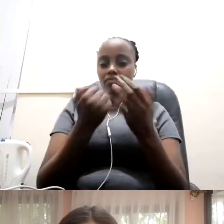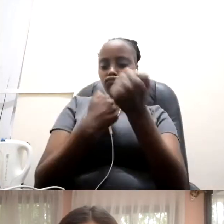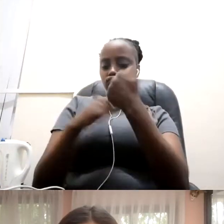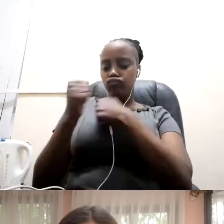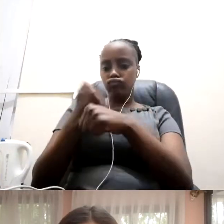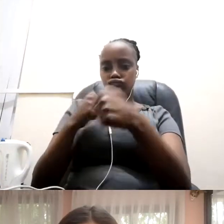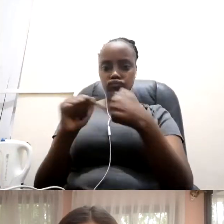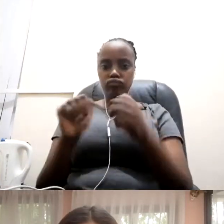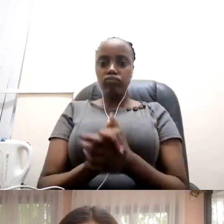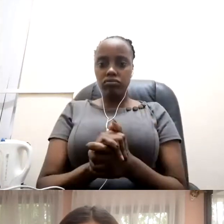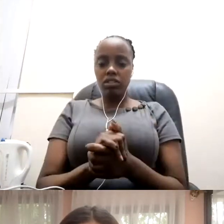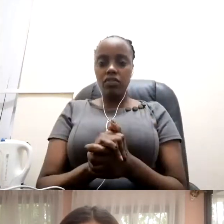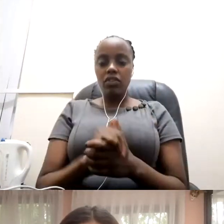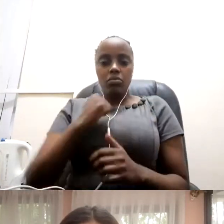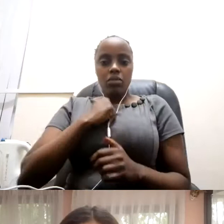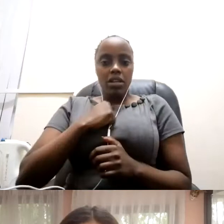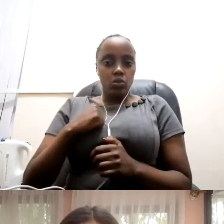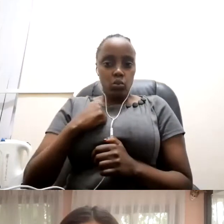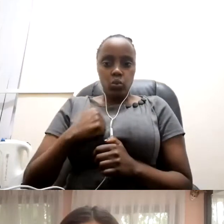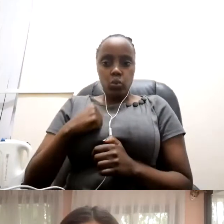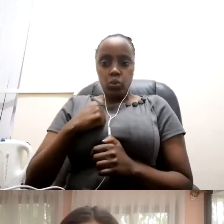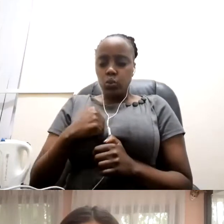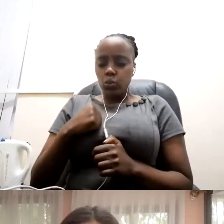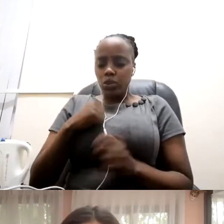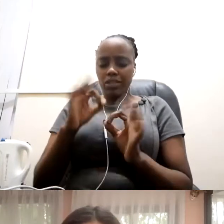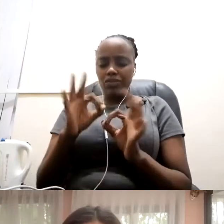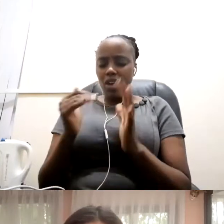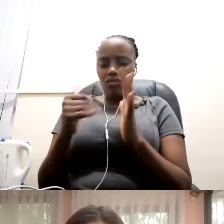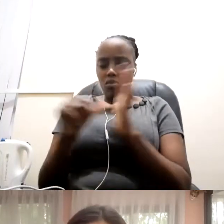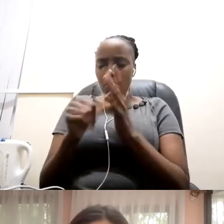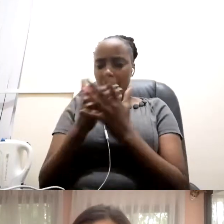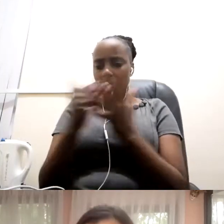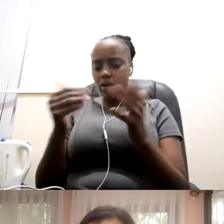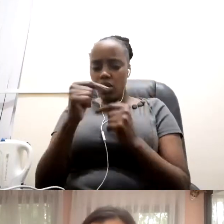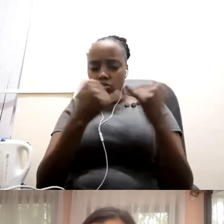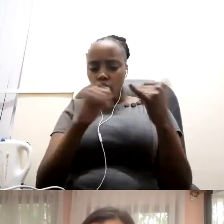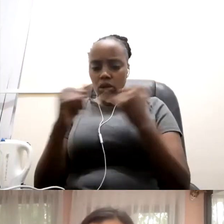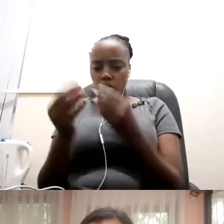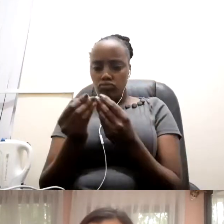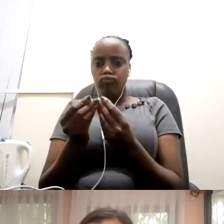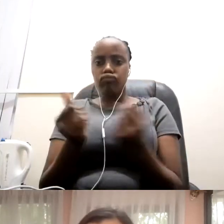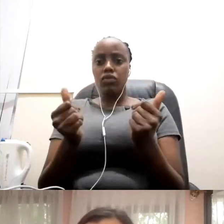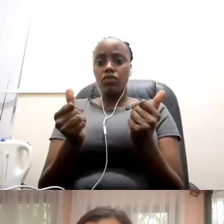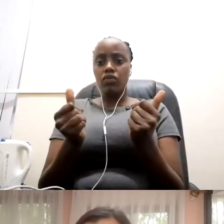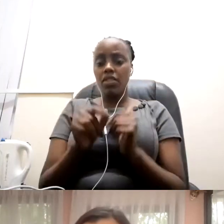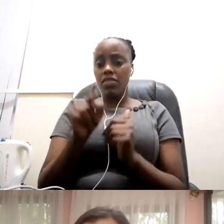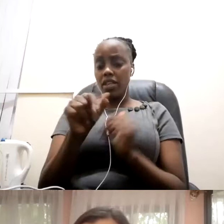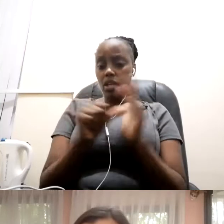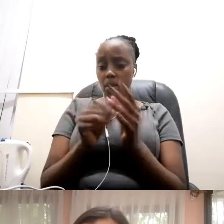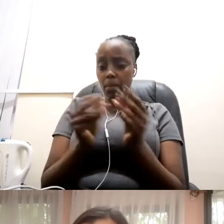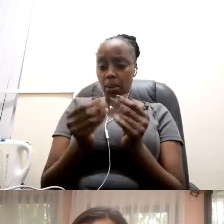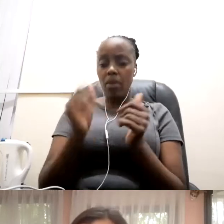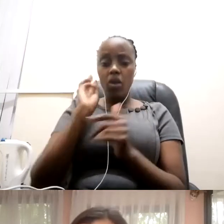So our apologies if there is any delay. We are working on that, and we will shortly get